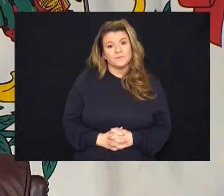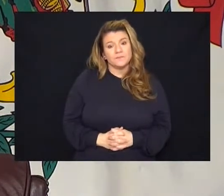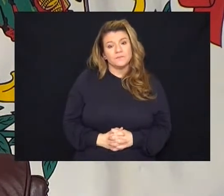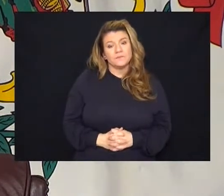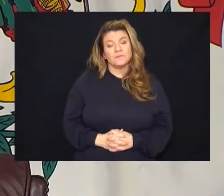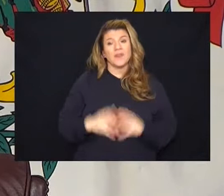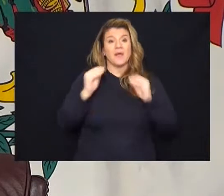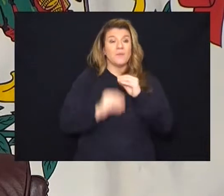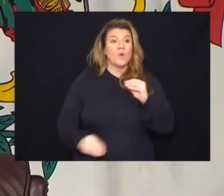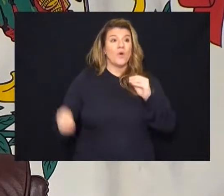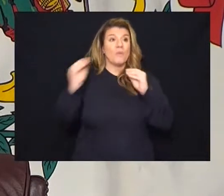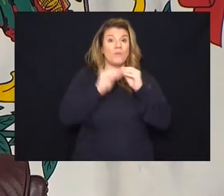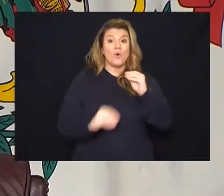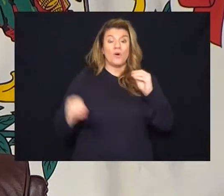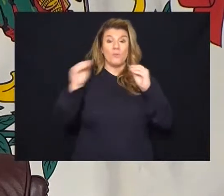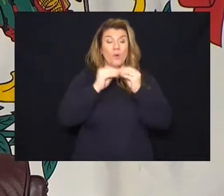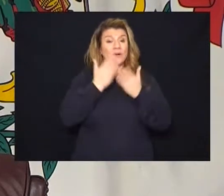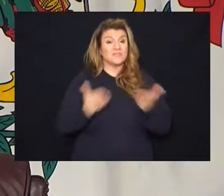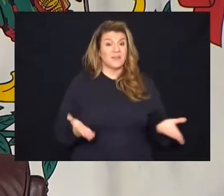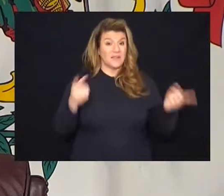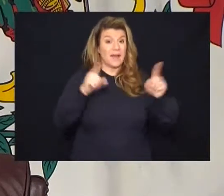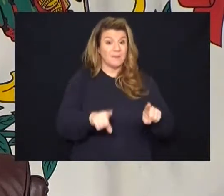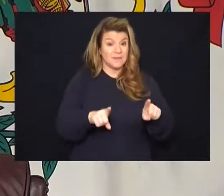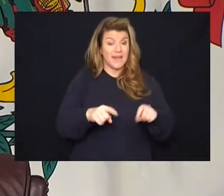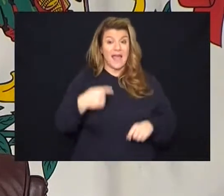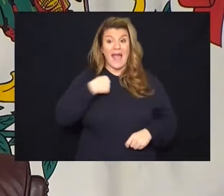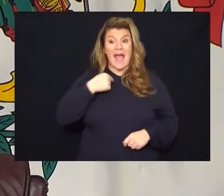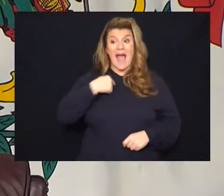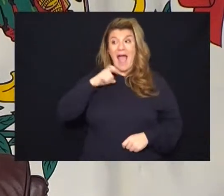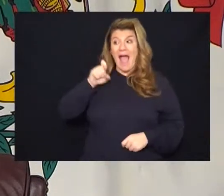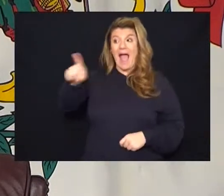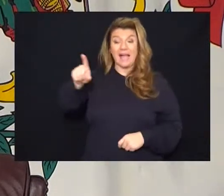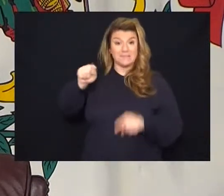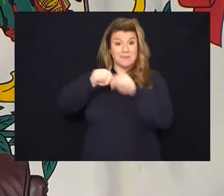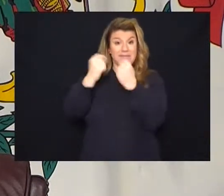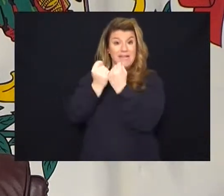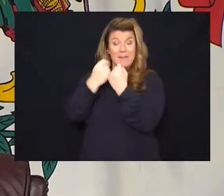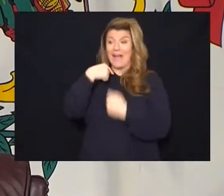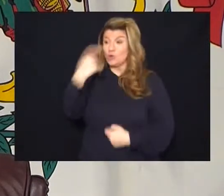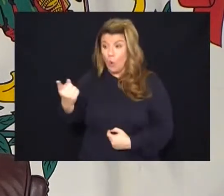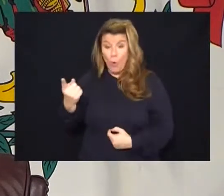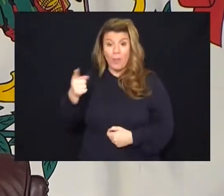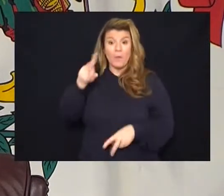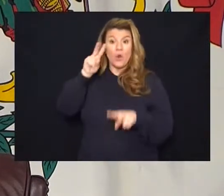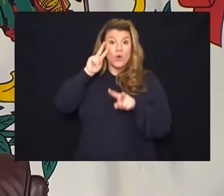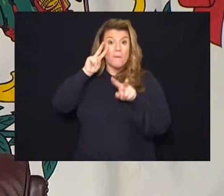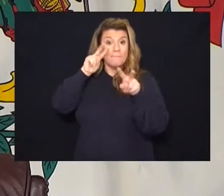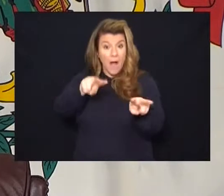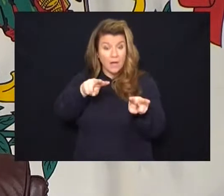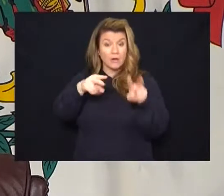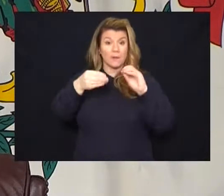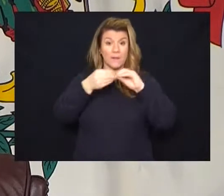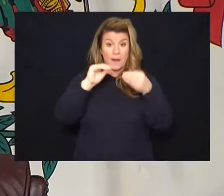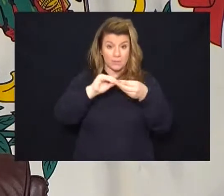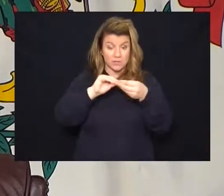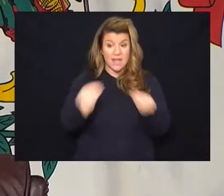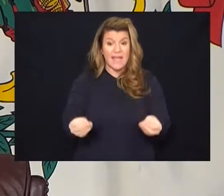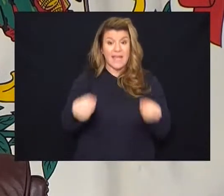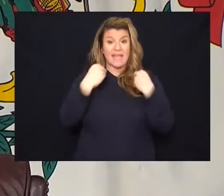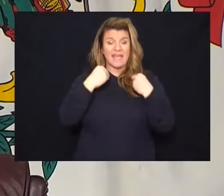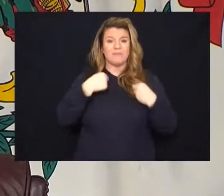More and more stuff is going on. I've directed my team to closely monitor our numbers and provide me